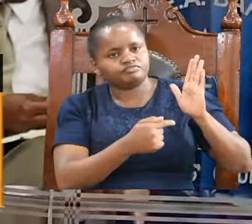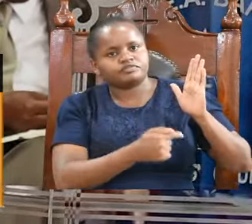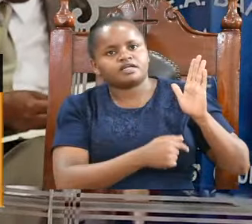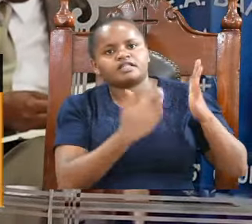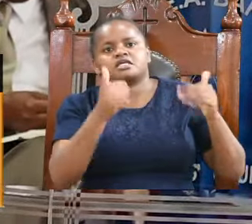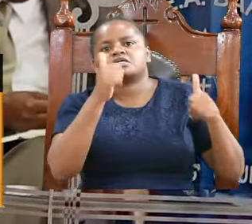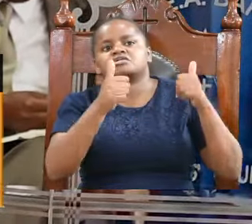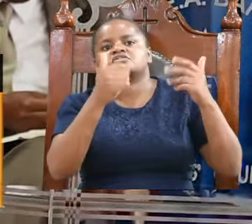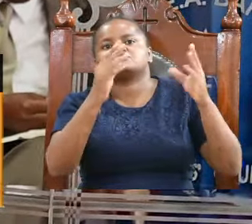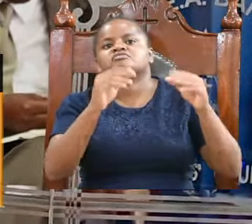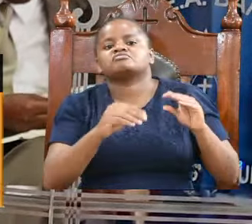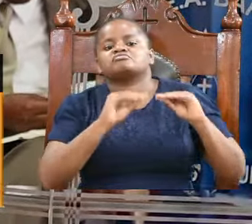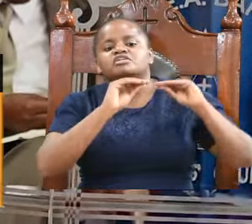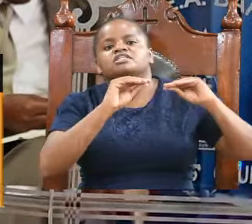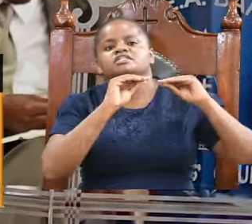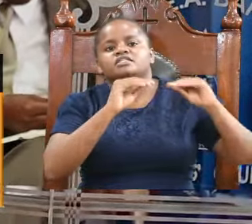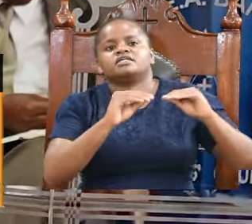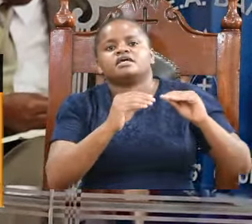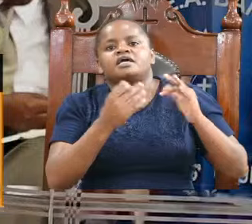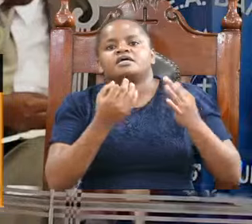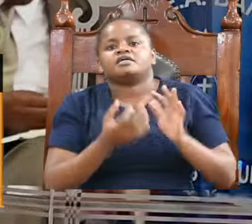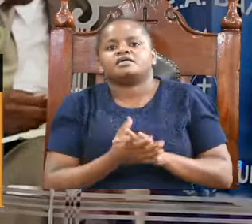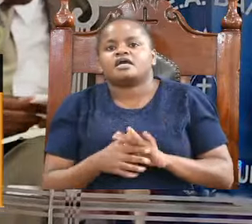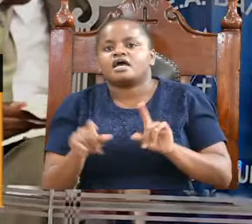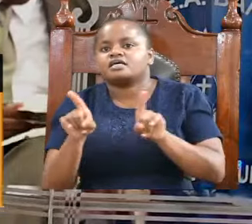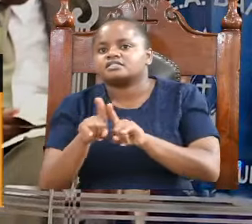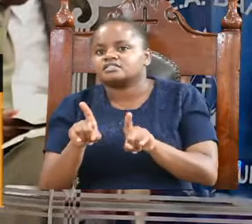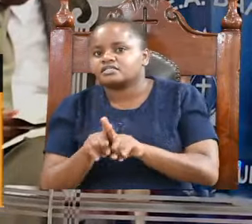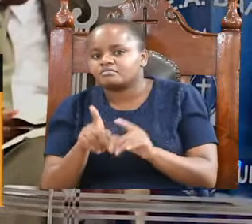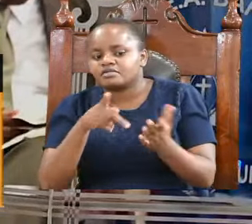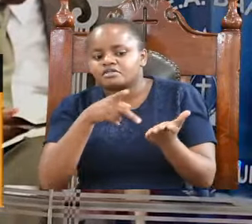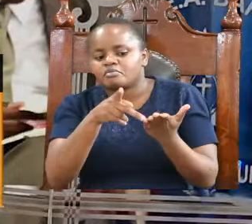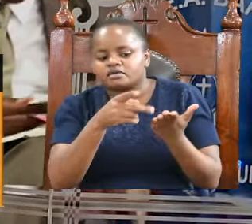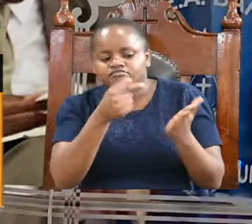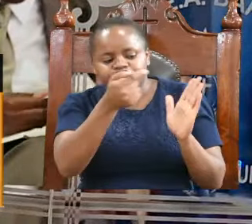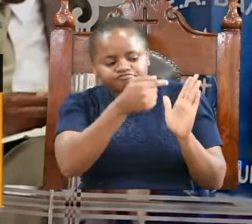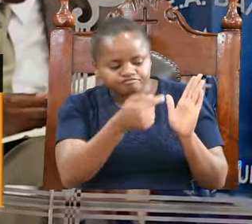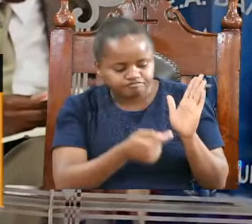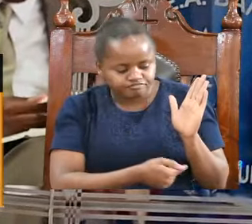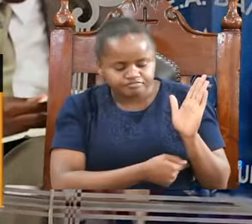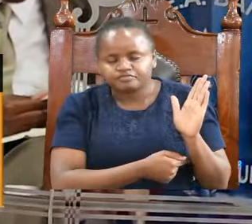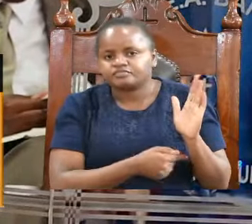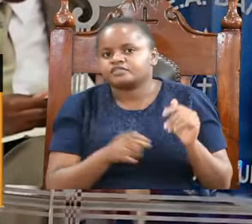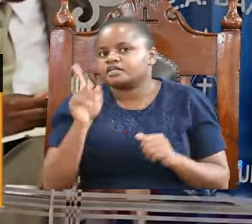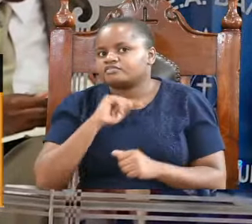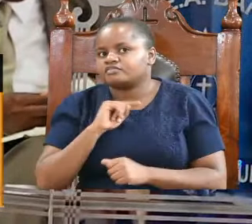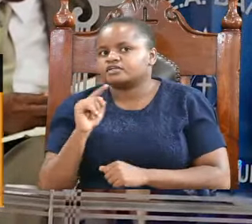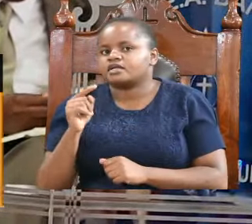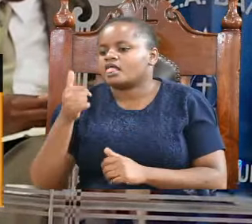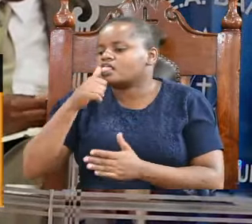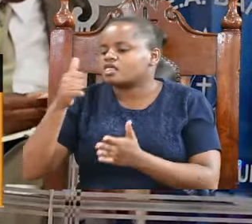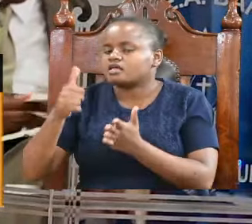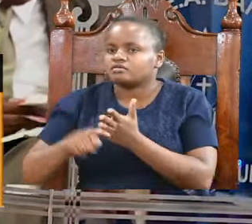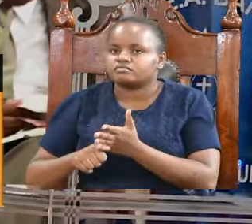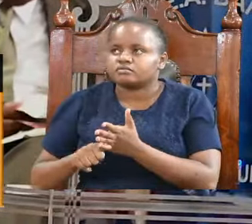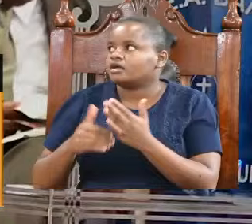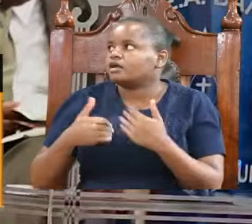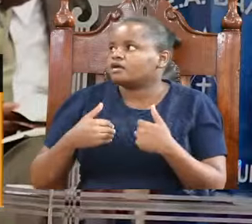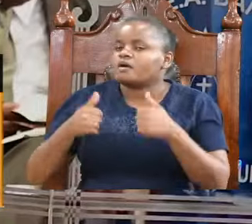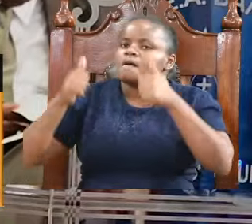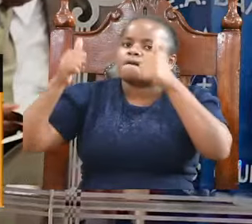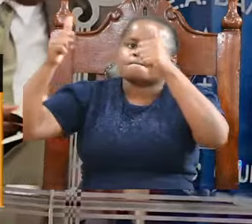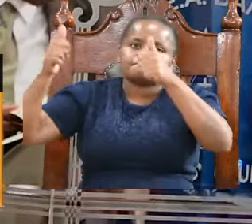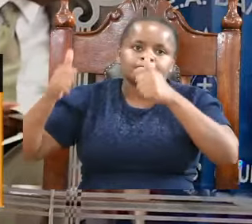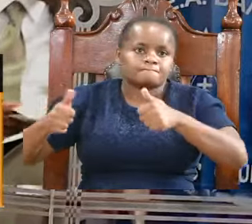the things that they offer, even the prices they have also listed, and the letter is pinned on